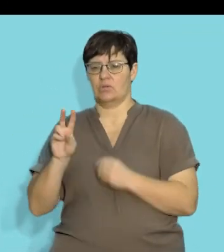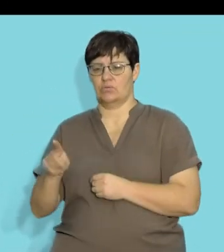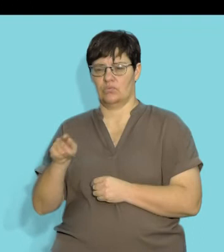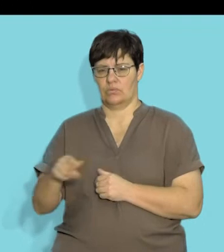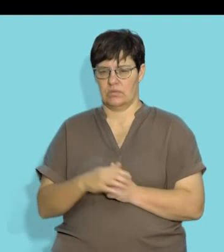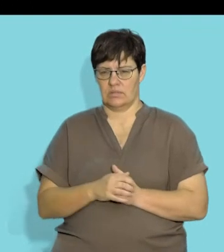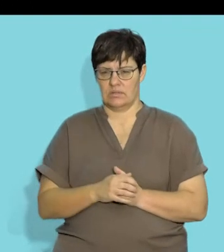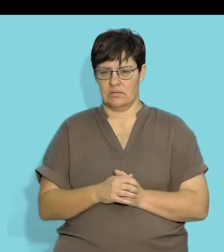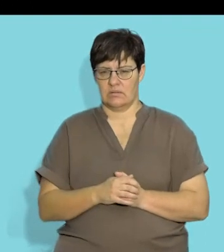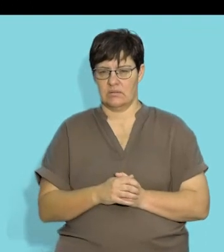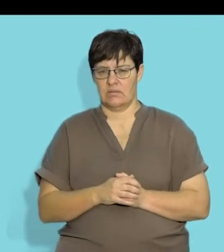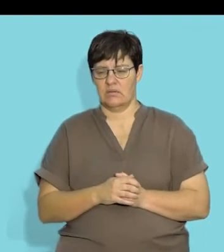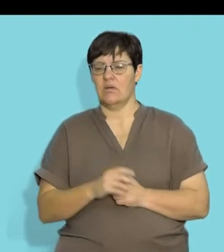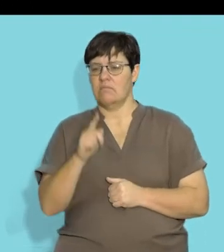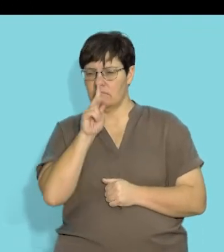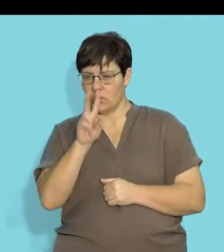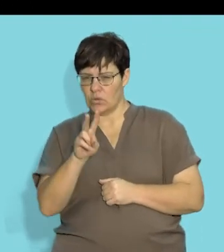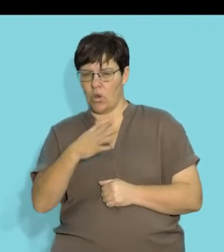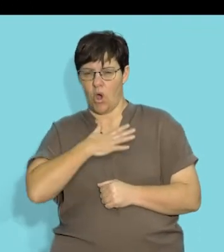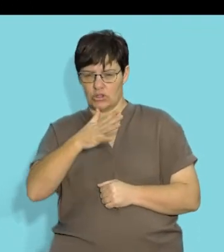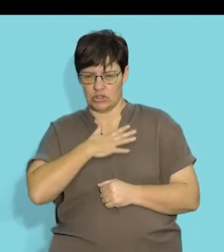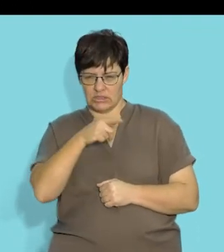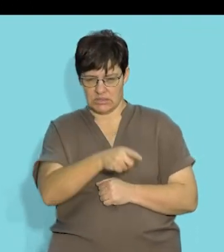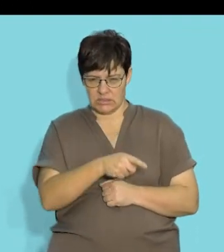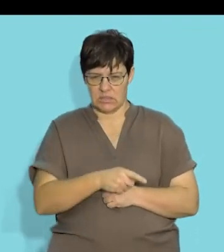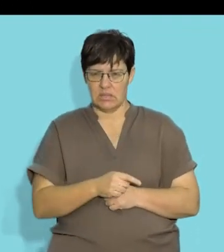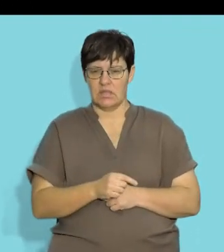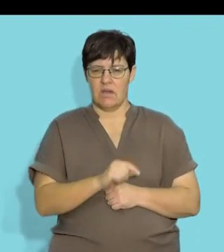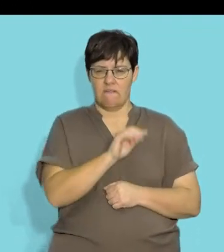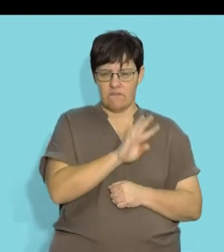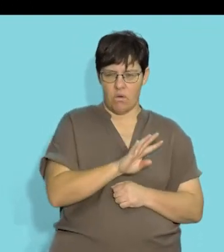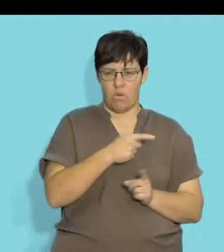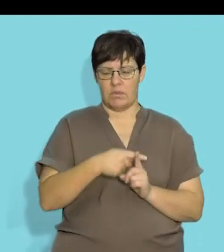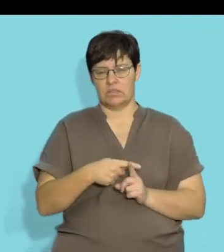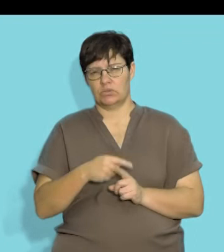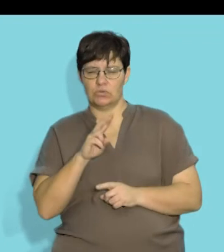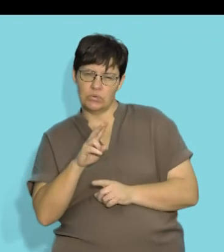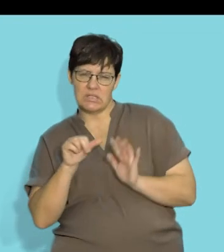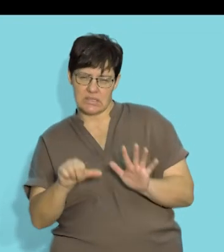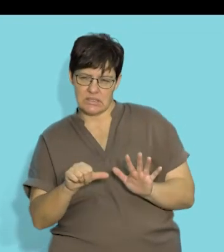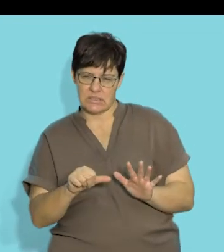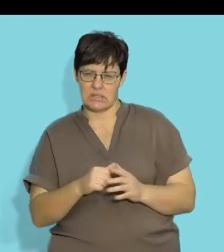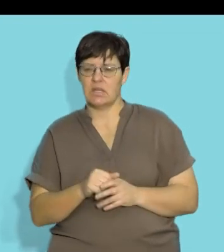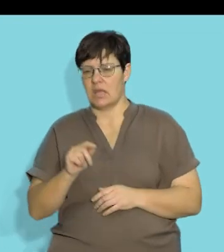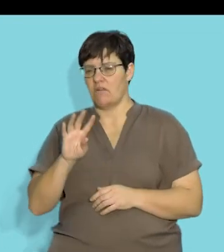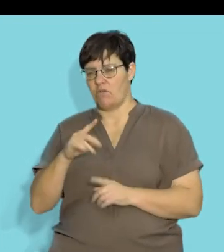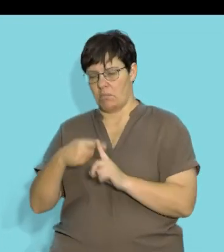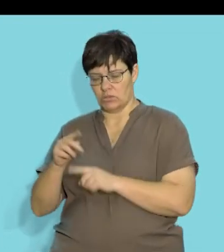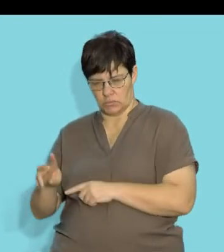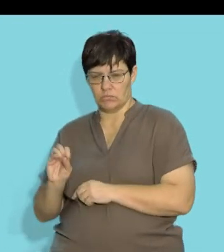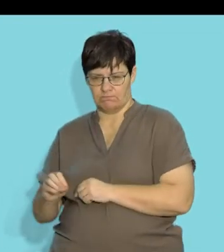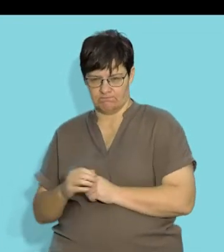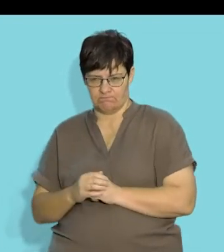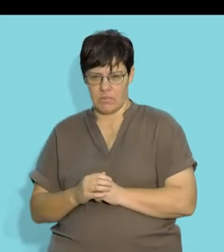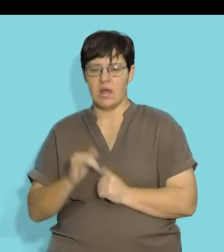right? Let's check the oxygen. Oxygen that we have, it's 4 plus 2, which gives us 6. We've got 4 plus 2. Now the